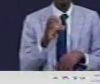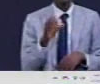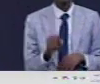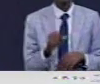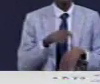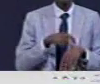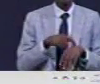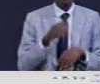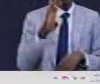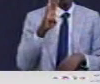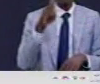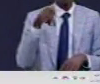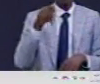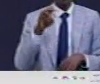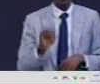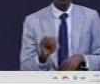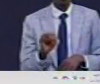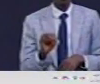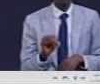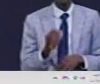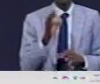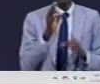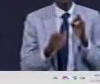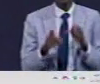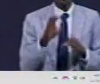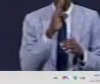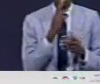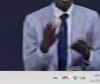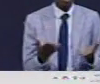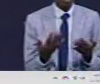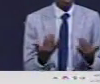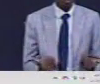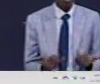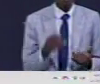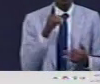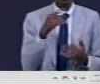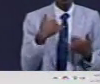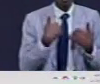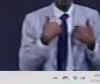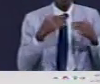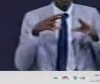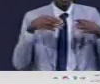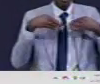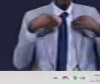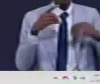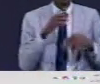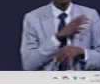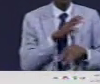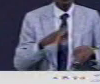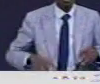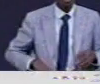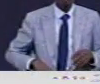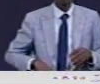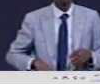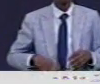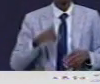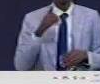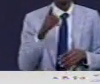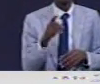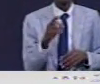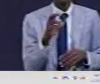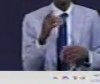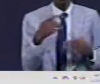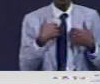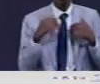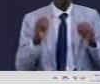Christ, you have rededicated your life to Christ as a child, as a youth, make sure